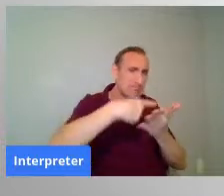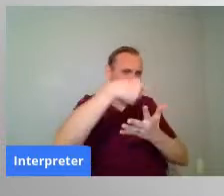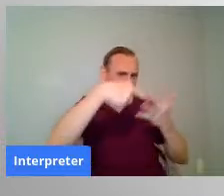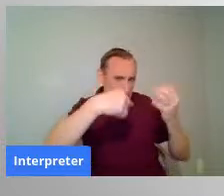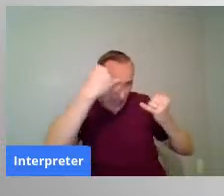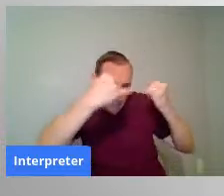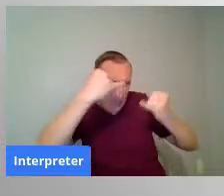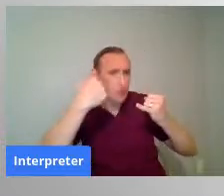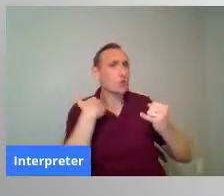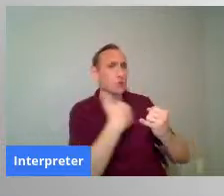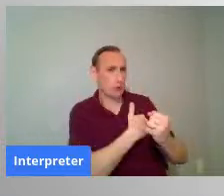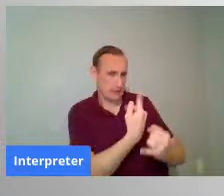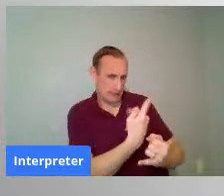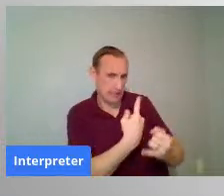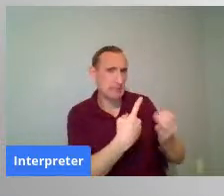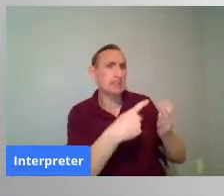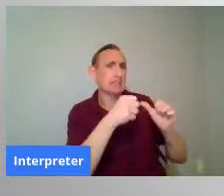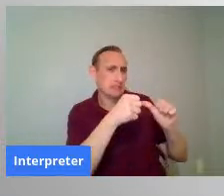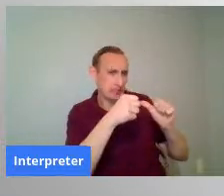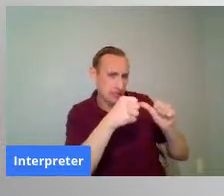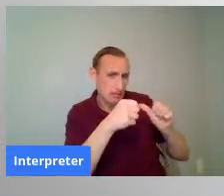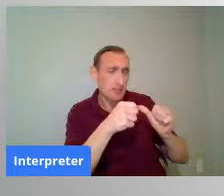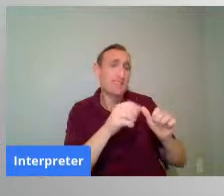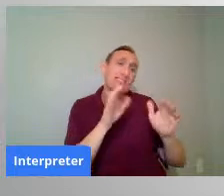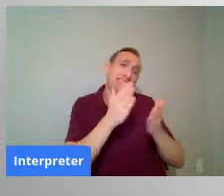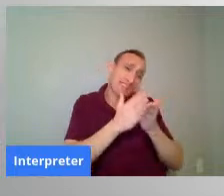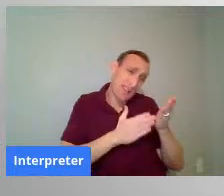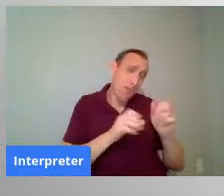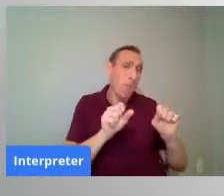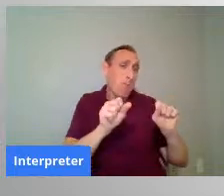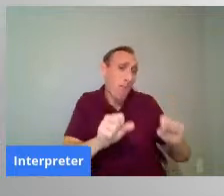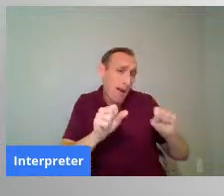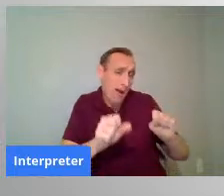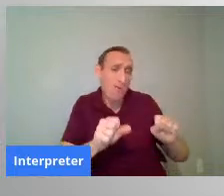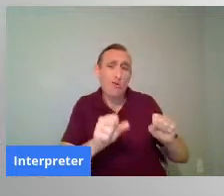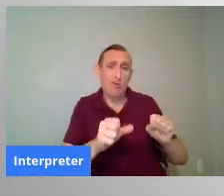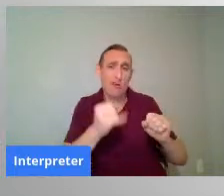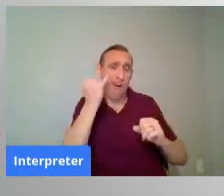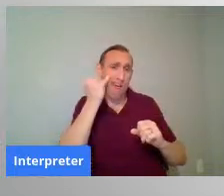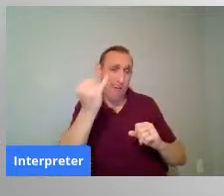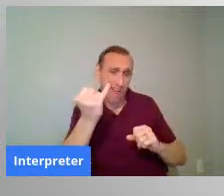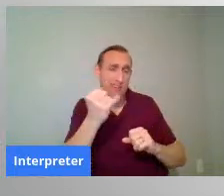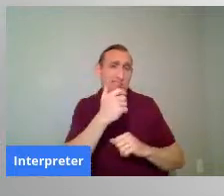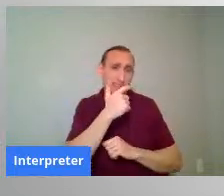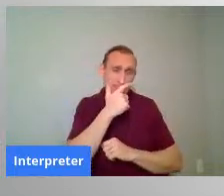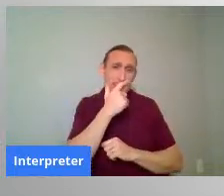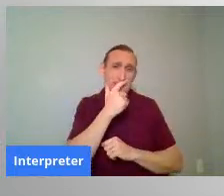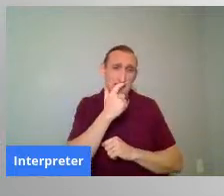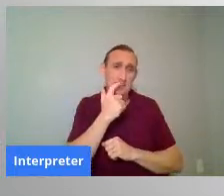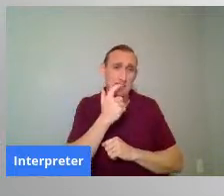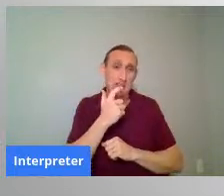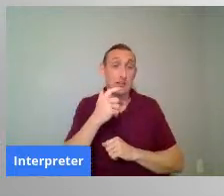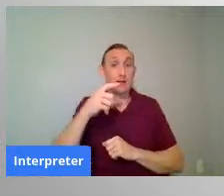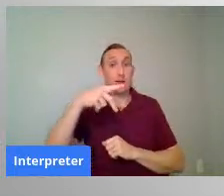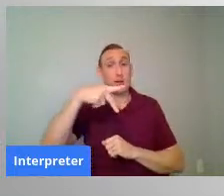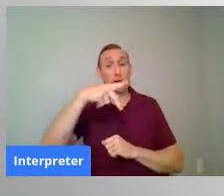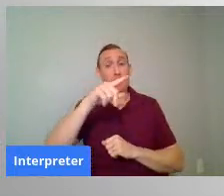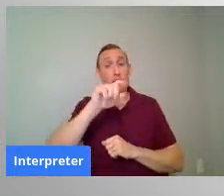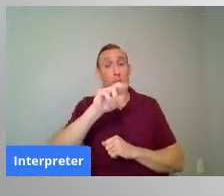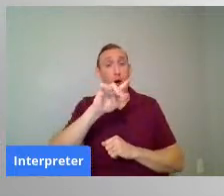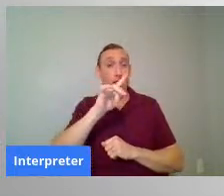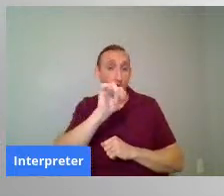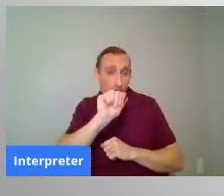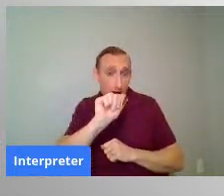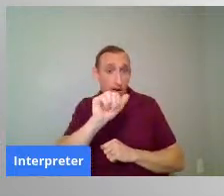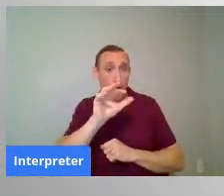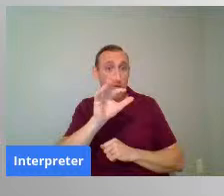that. There are some possible needs that we have that we're trying to, Ms. Paula Farmer is trying really hard to